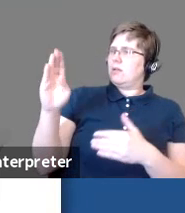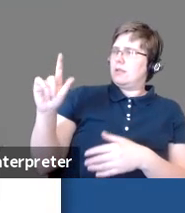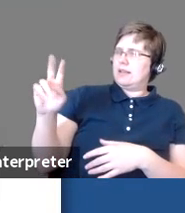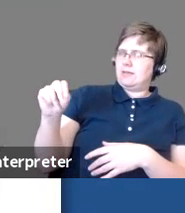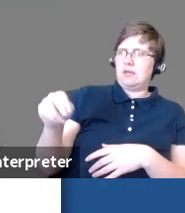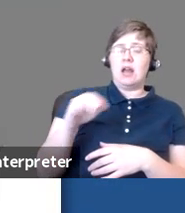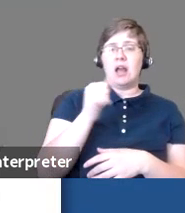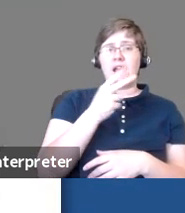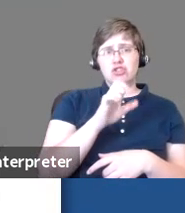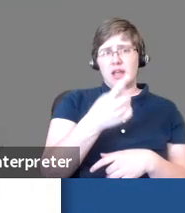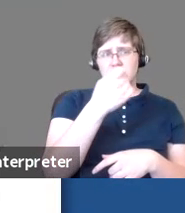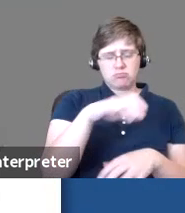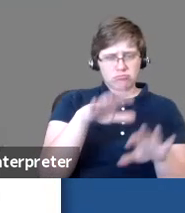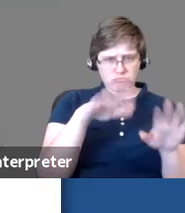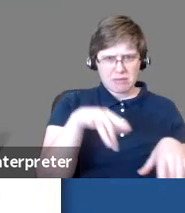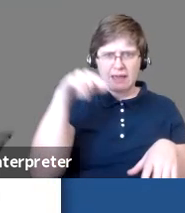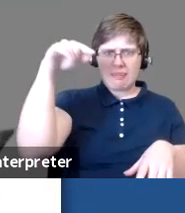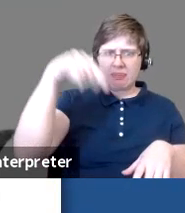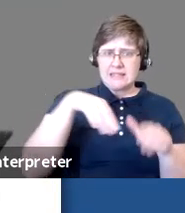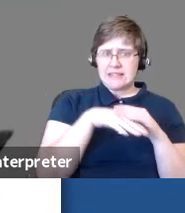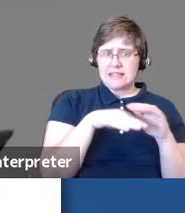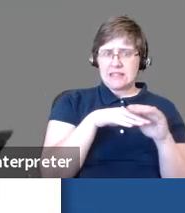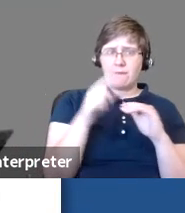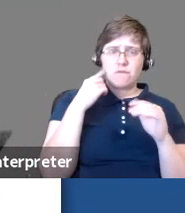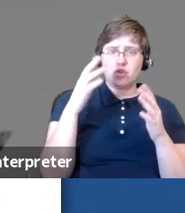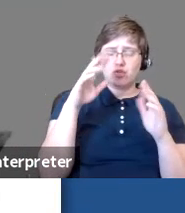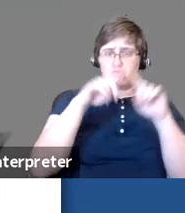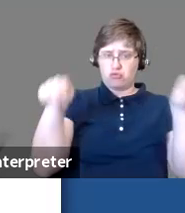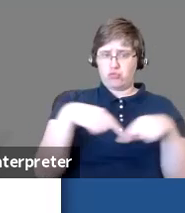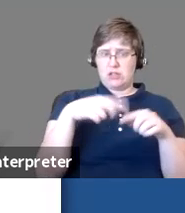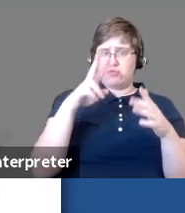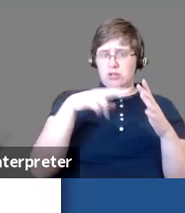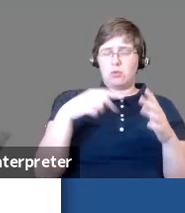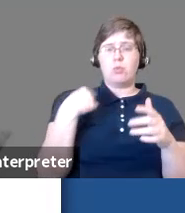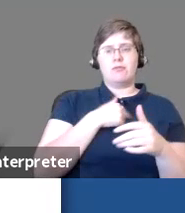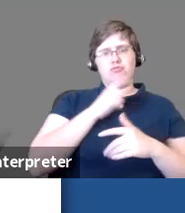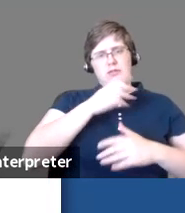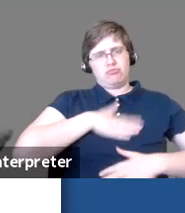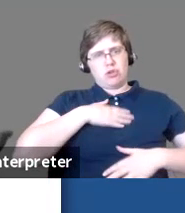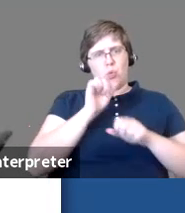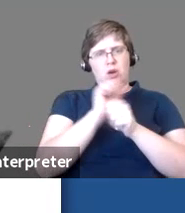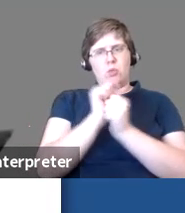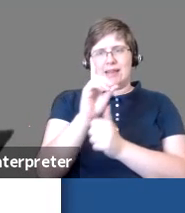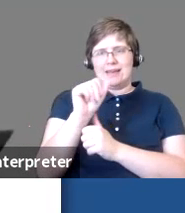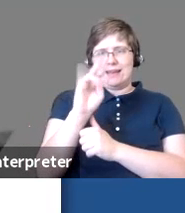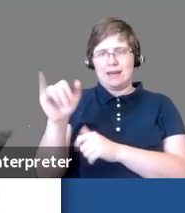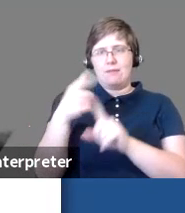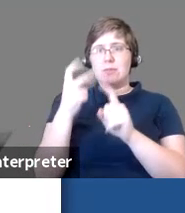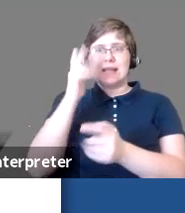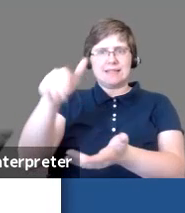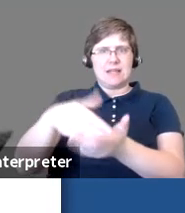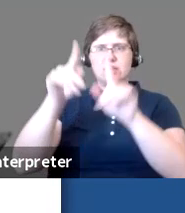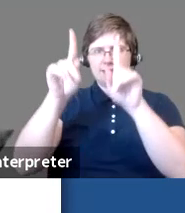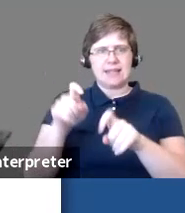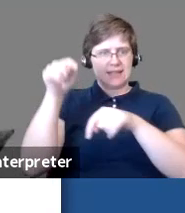Angie Goodnight asked the question, is this accessible using screen readers? We've been very grateful in working with Danny from the Sight Center and testing